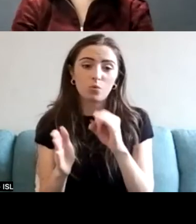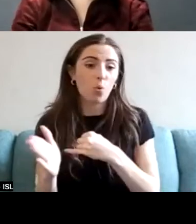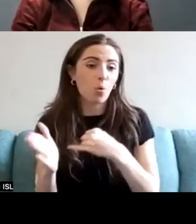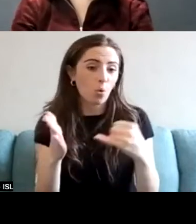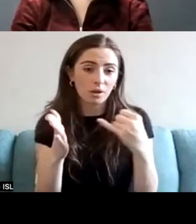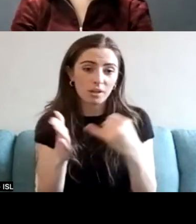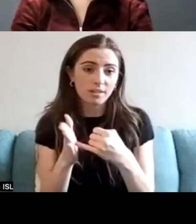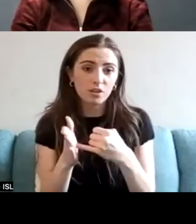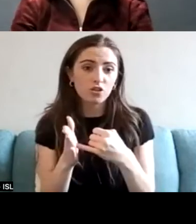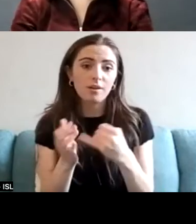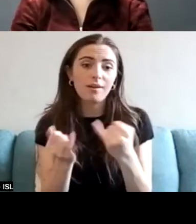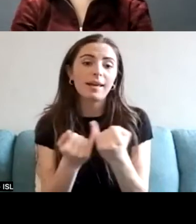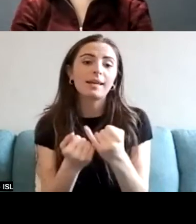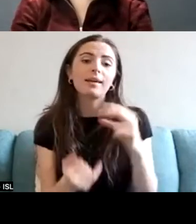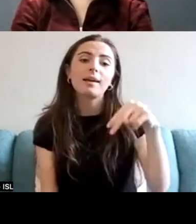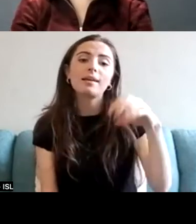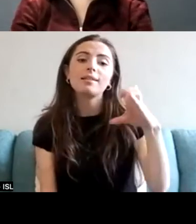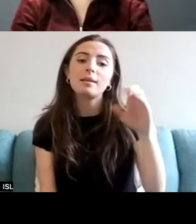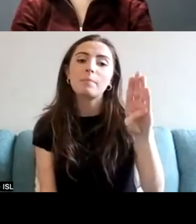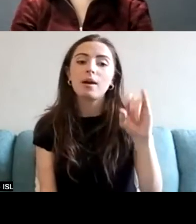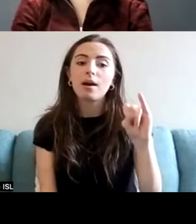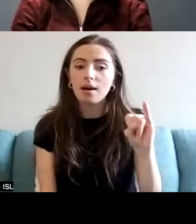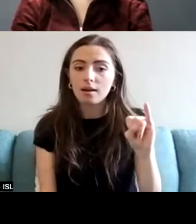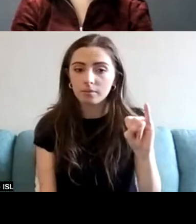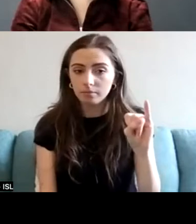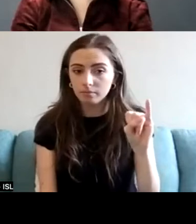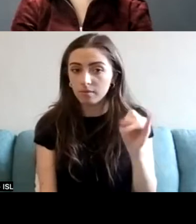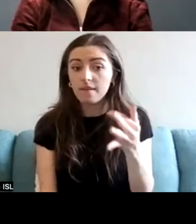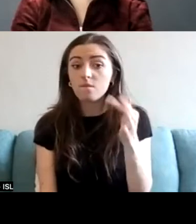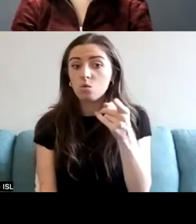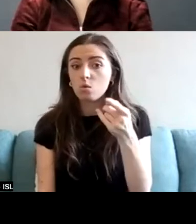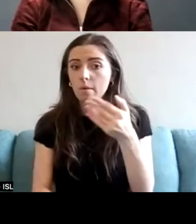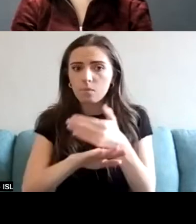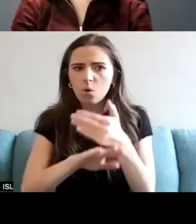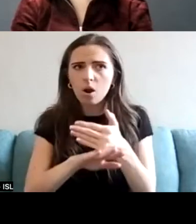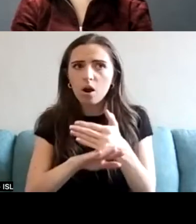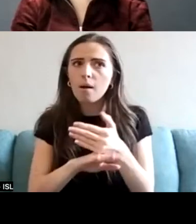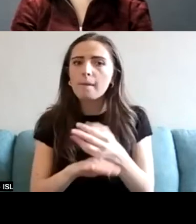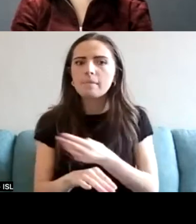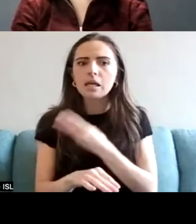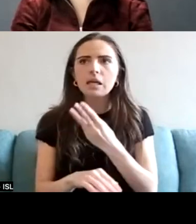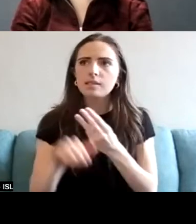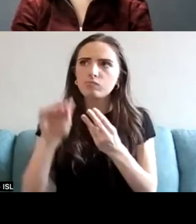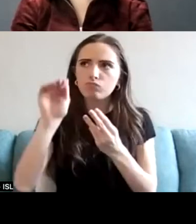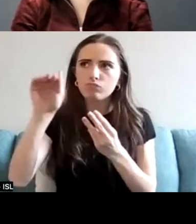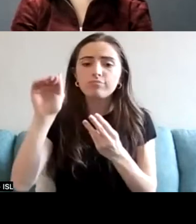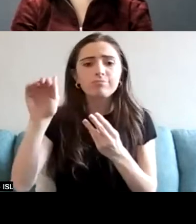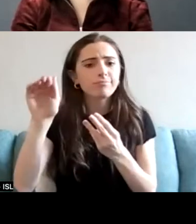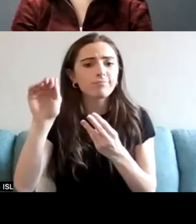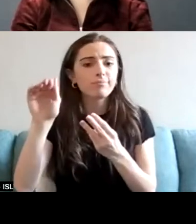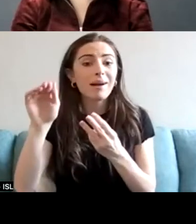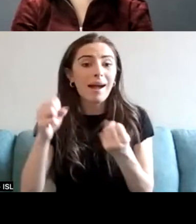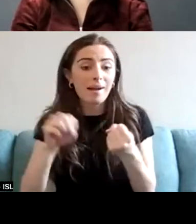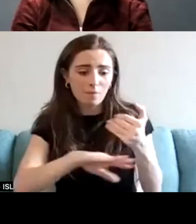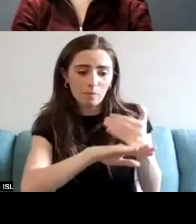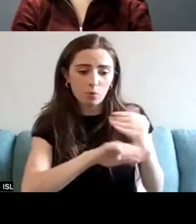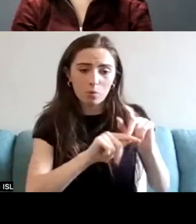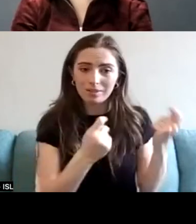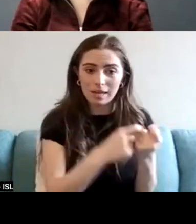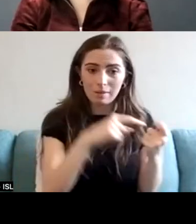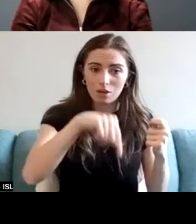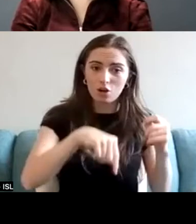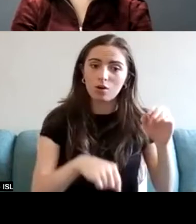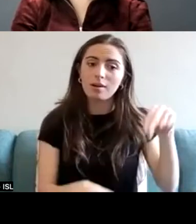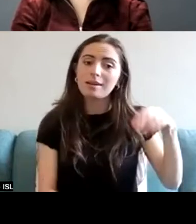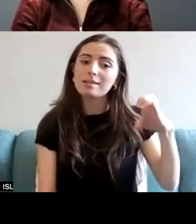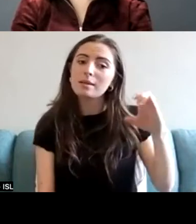point of view, the NCBI, you know, if you're an employer, reach out. You know, there is an employment team here, you know,